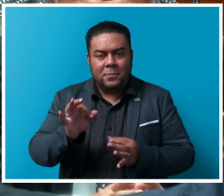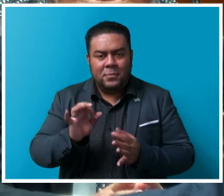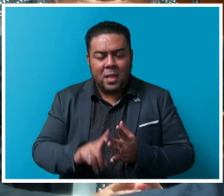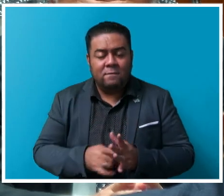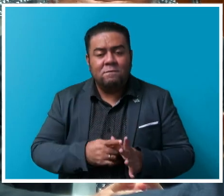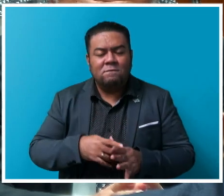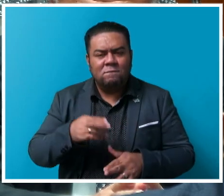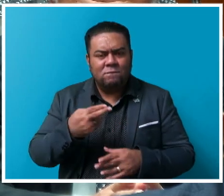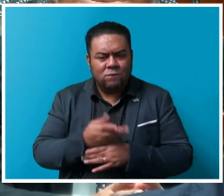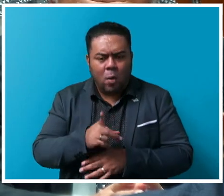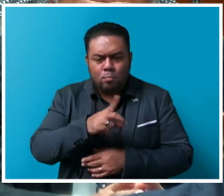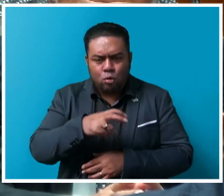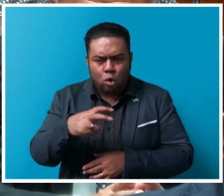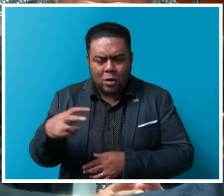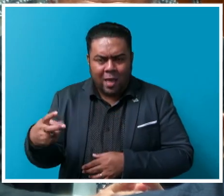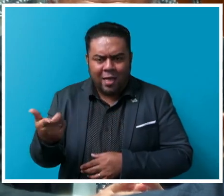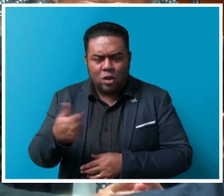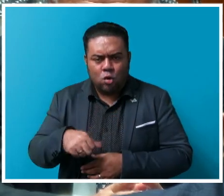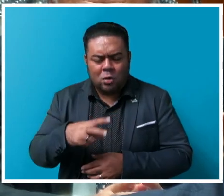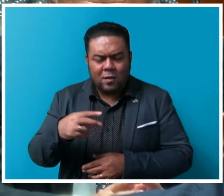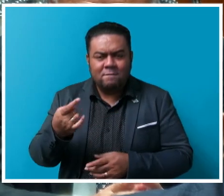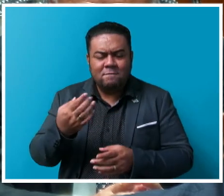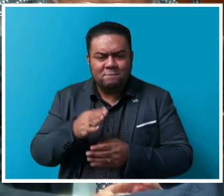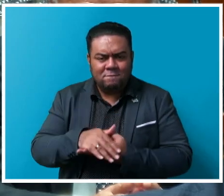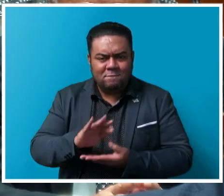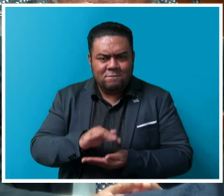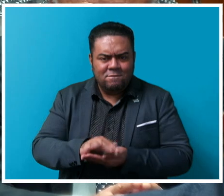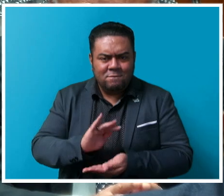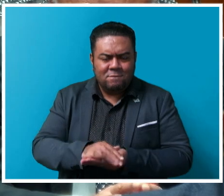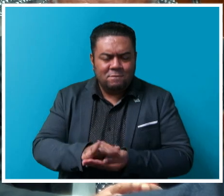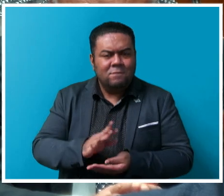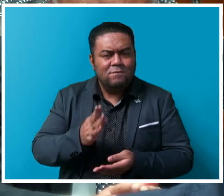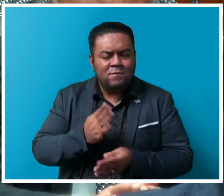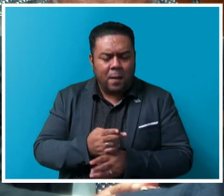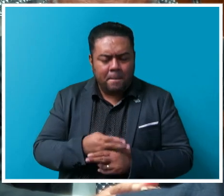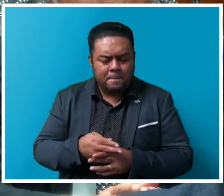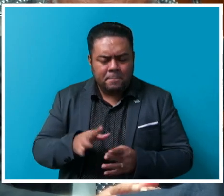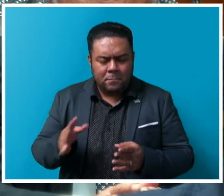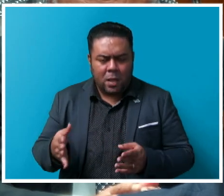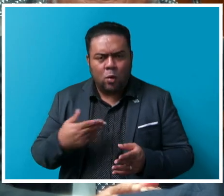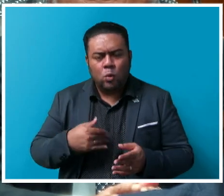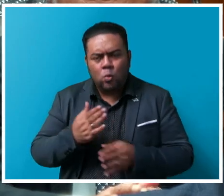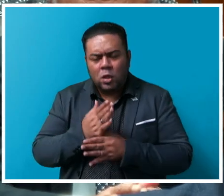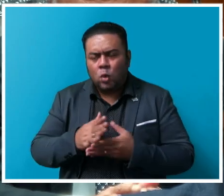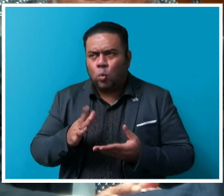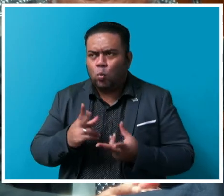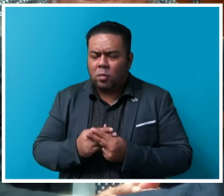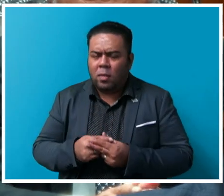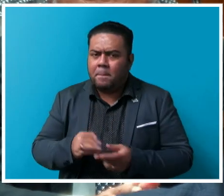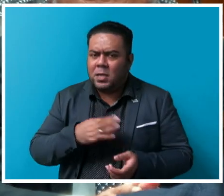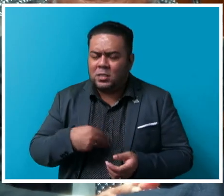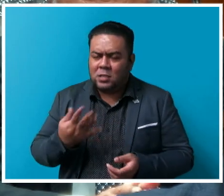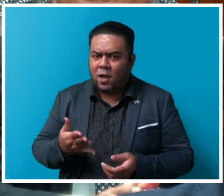support and develop. We are working with the Minister for Fisheries and Forests on introducing a new mahogany